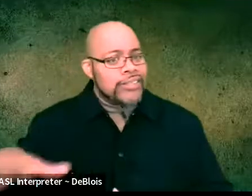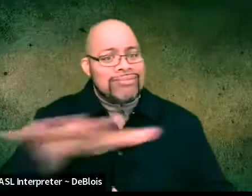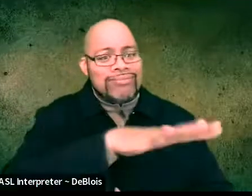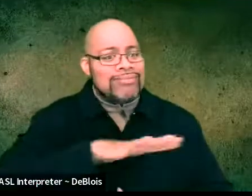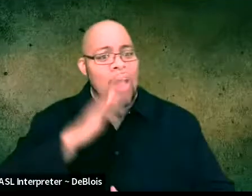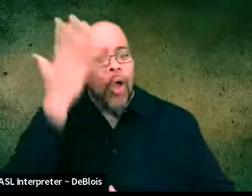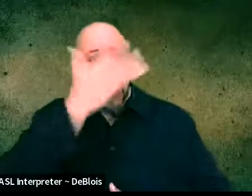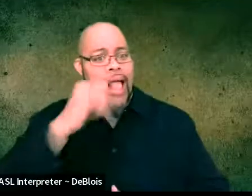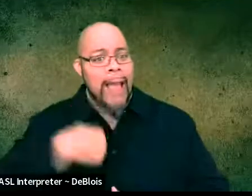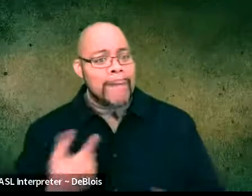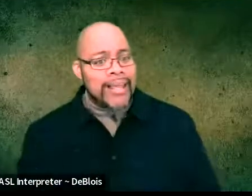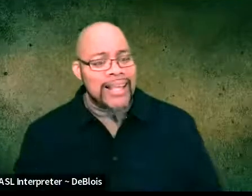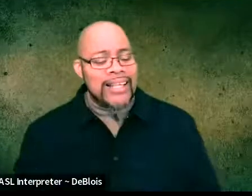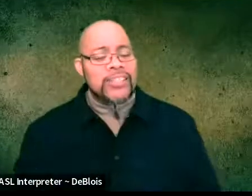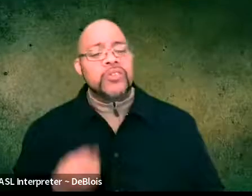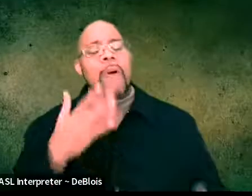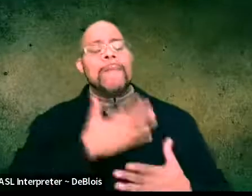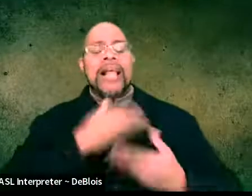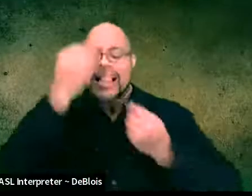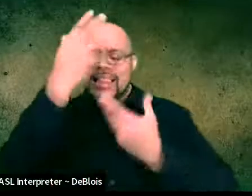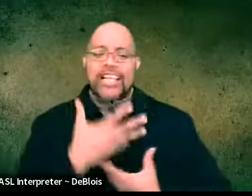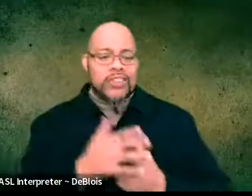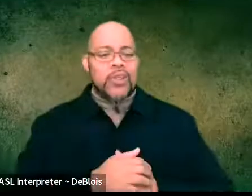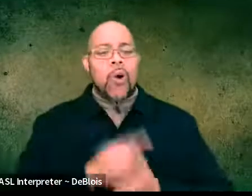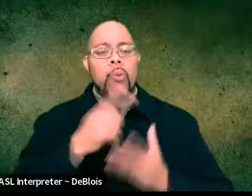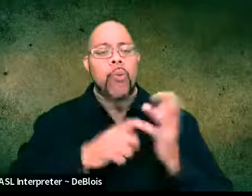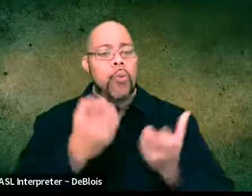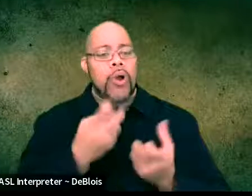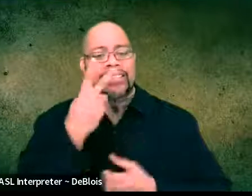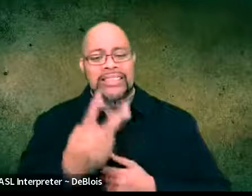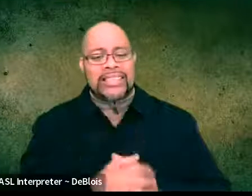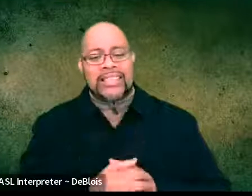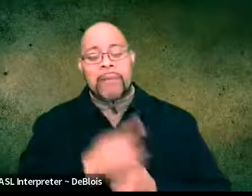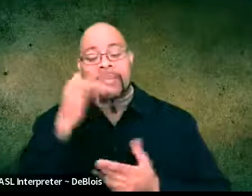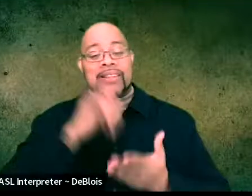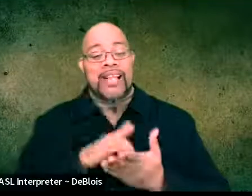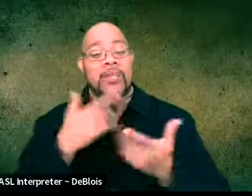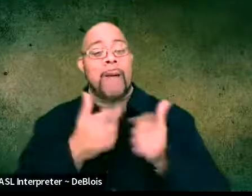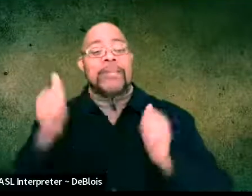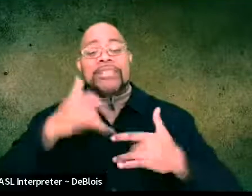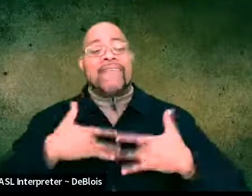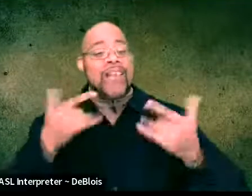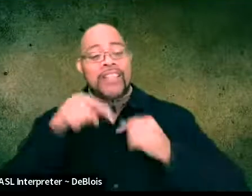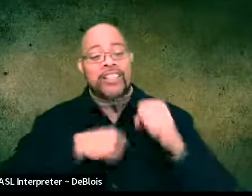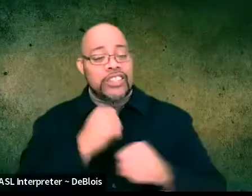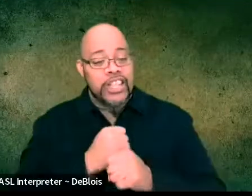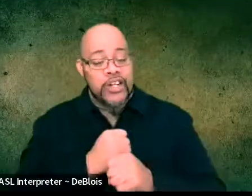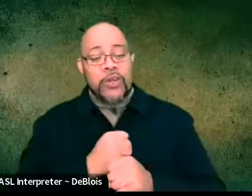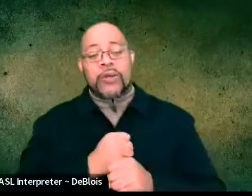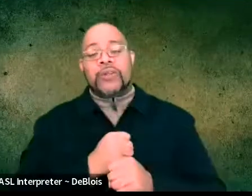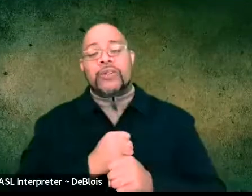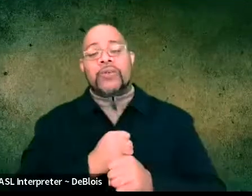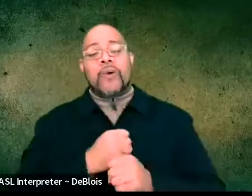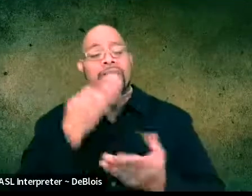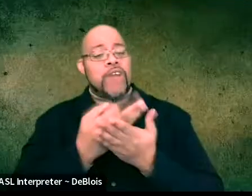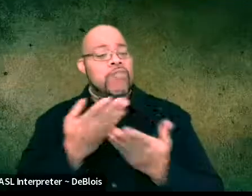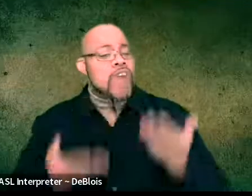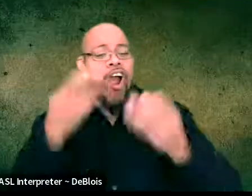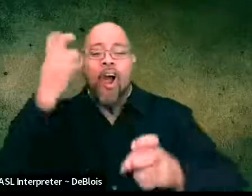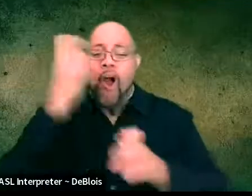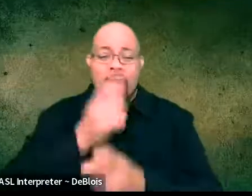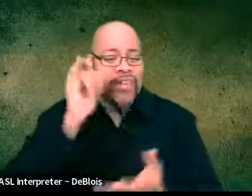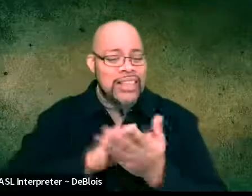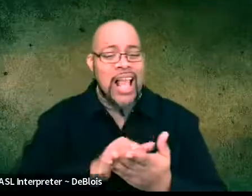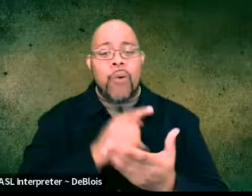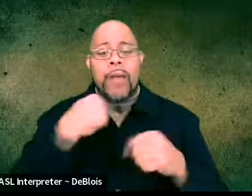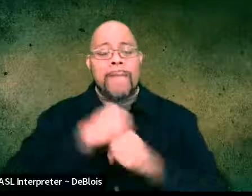like me. So please let us know what you would like to see, because it's our biggest event of the year. We fundraise hard for it so we